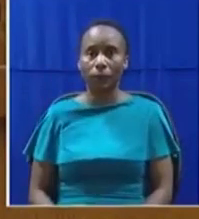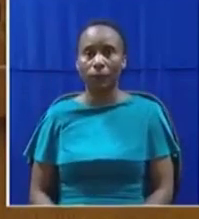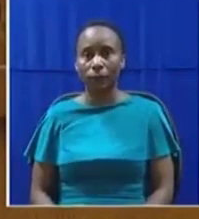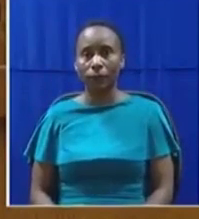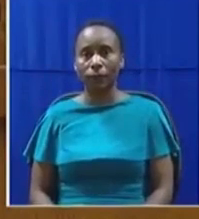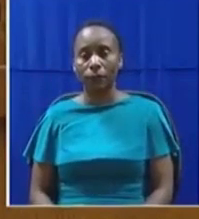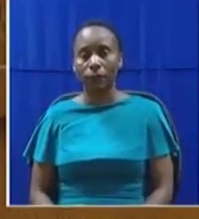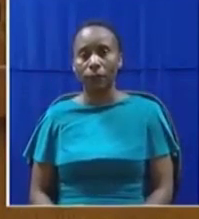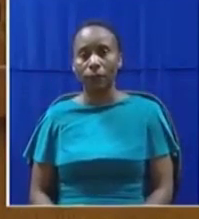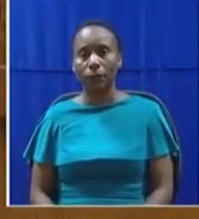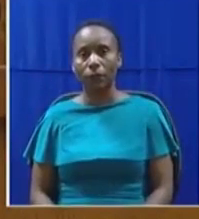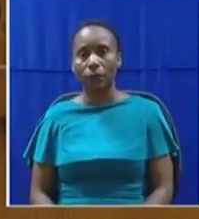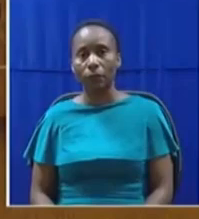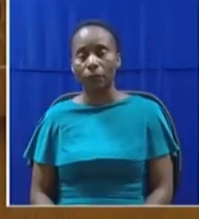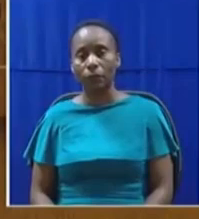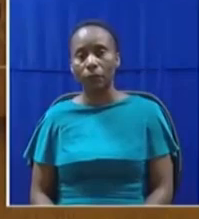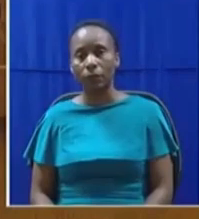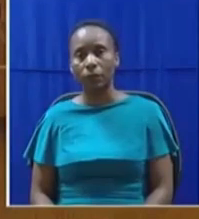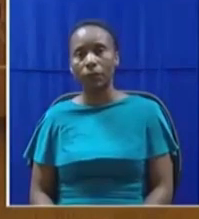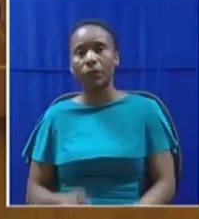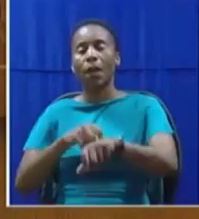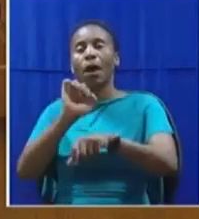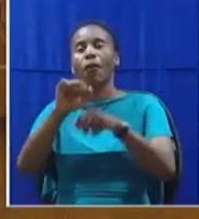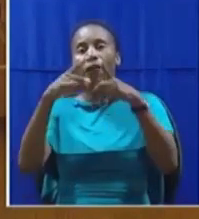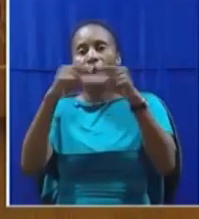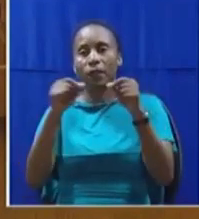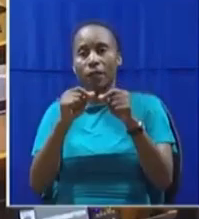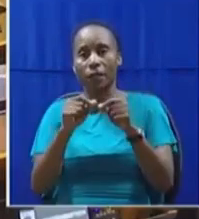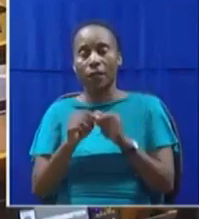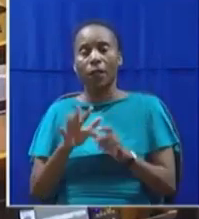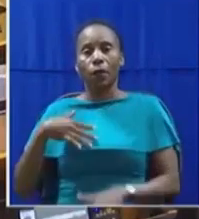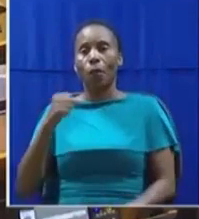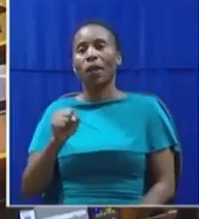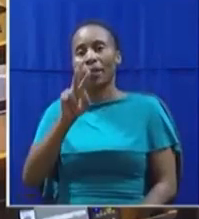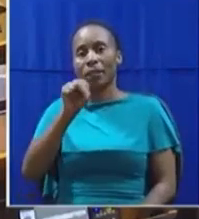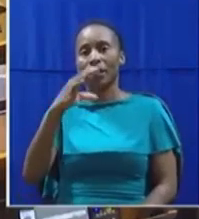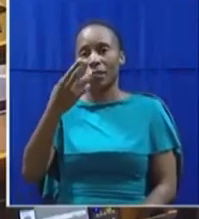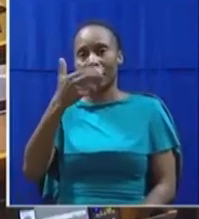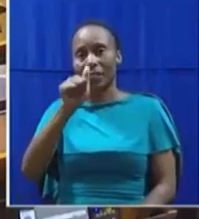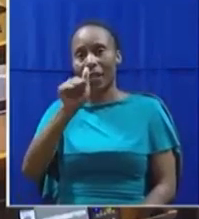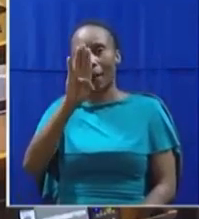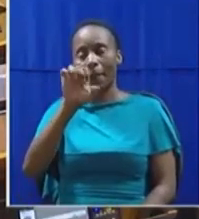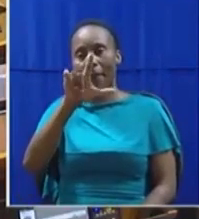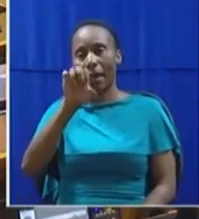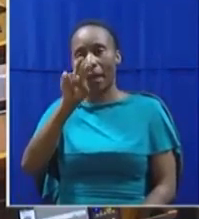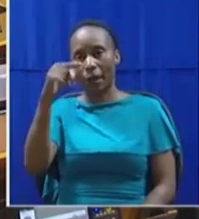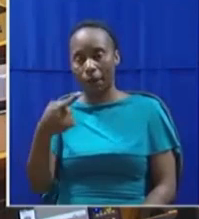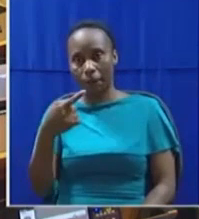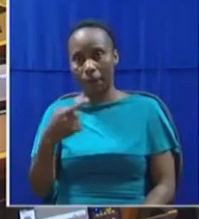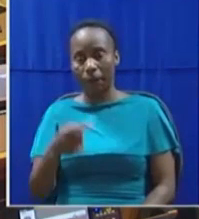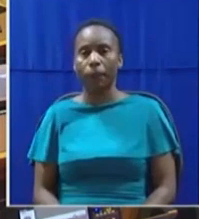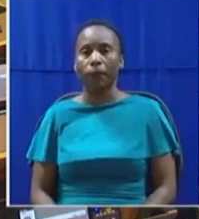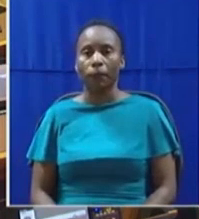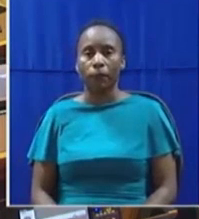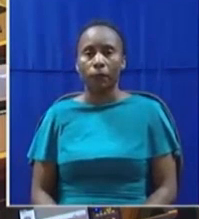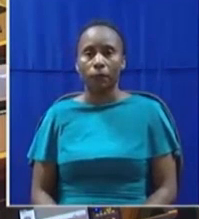My comrade then Your time is up. is the chairperson of Order, the board of Honorable Indigenous Member. Aviation Your time Authority is of